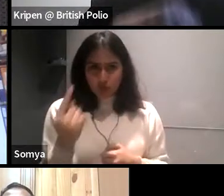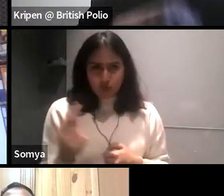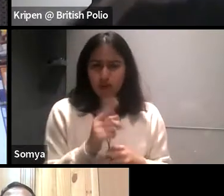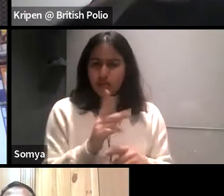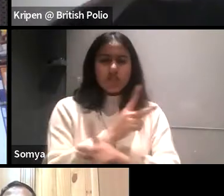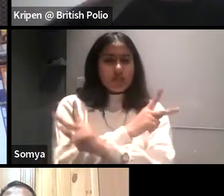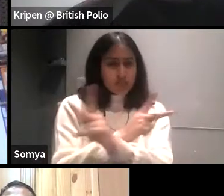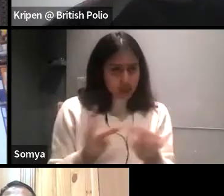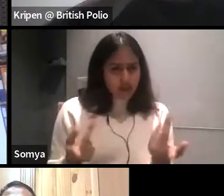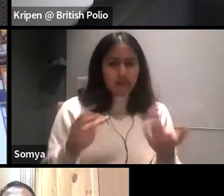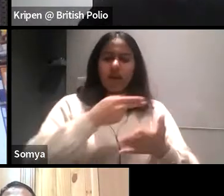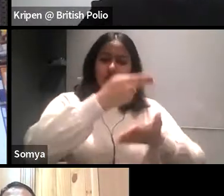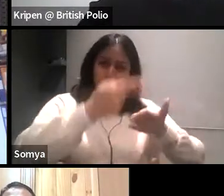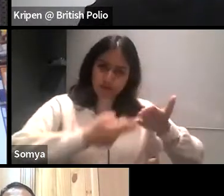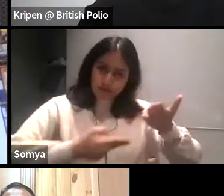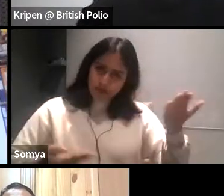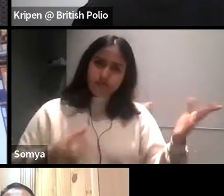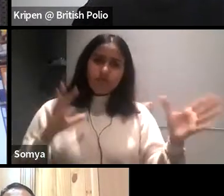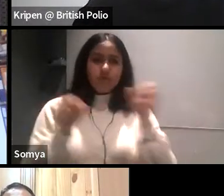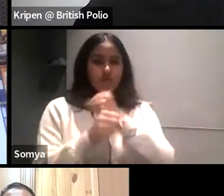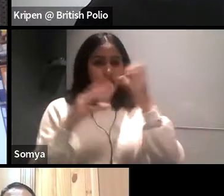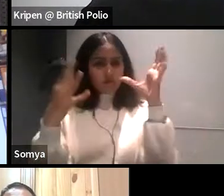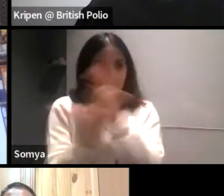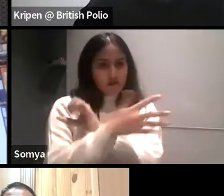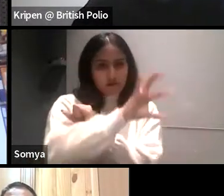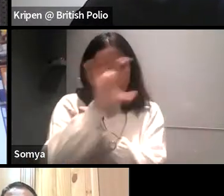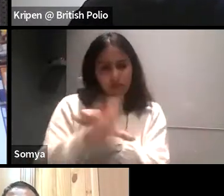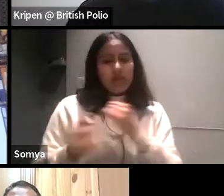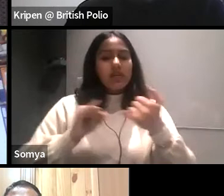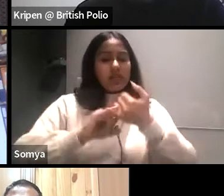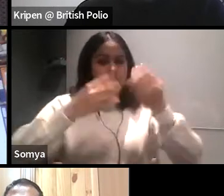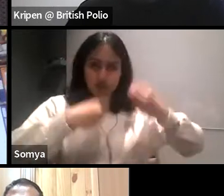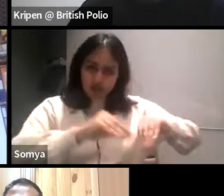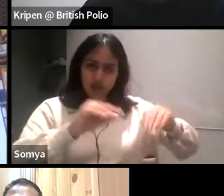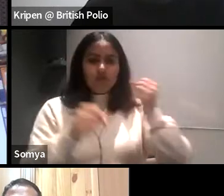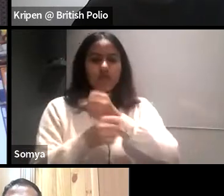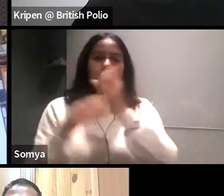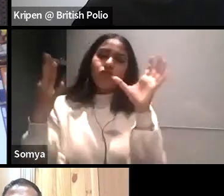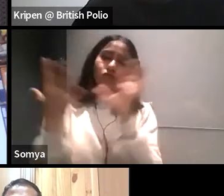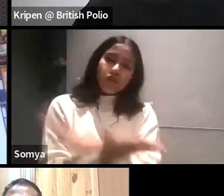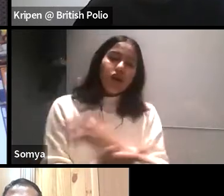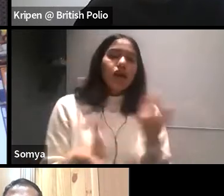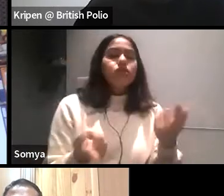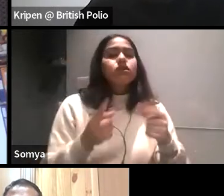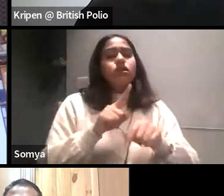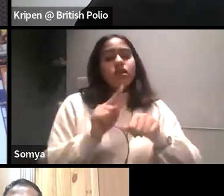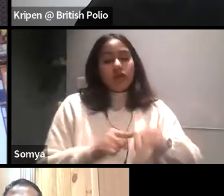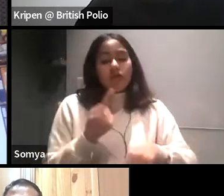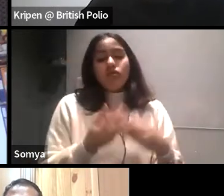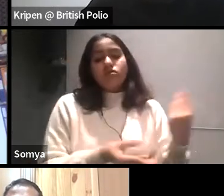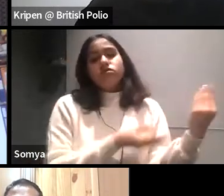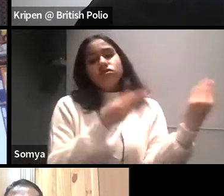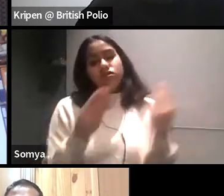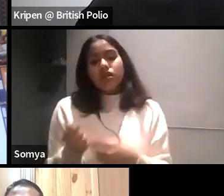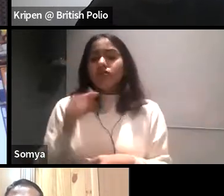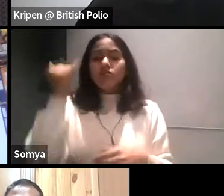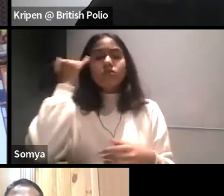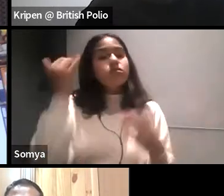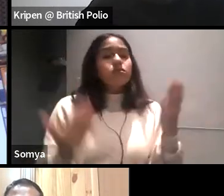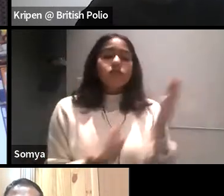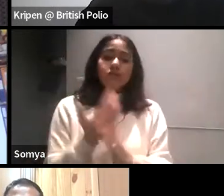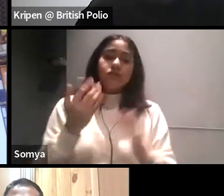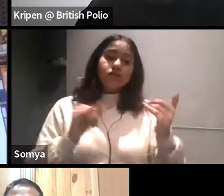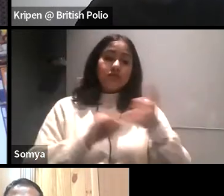also organize the painting guys across the globe, sell their product across the globe, or give them more work across the globe. So these kind of innovative